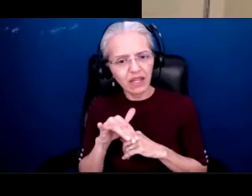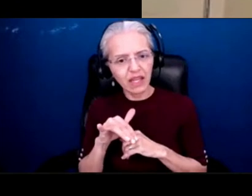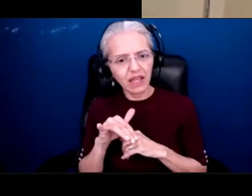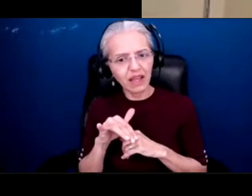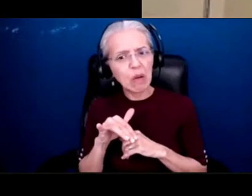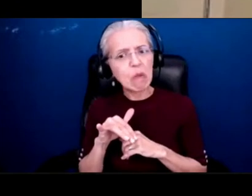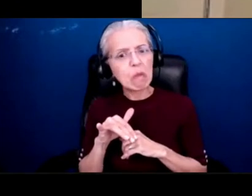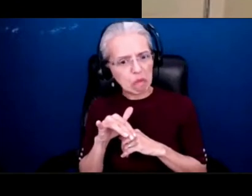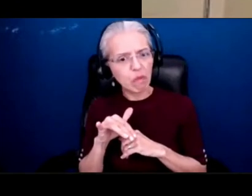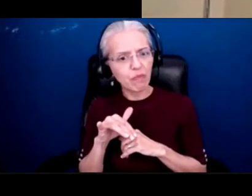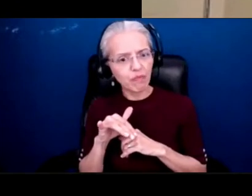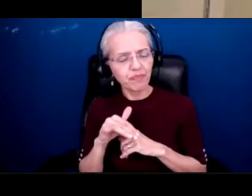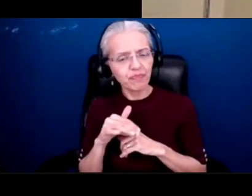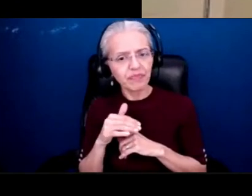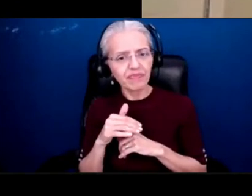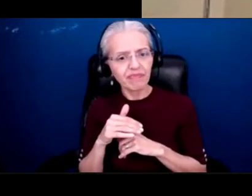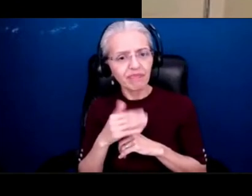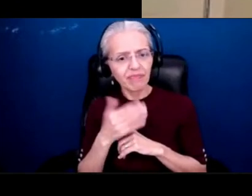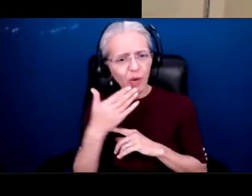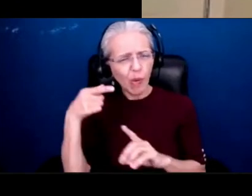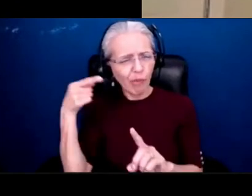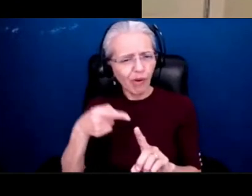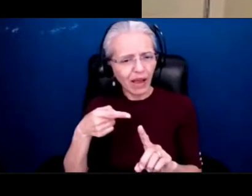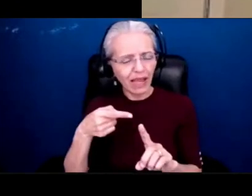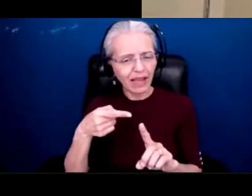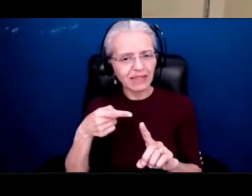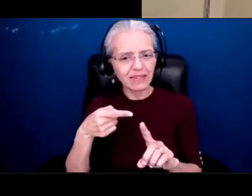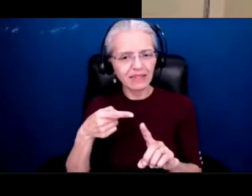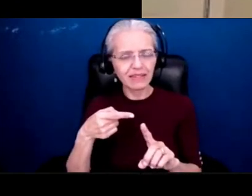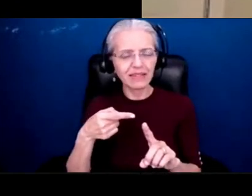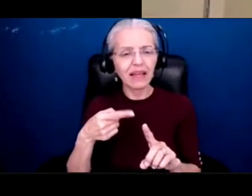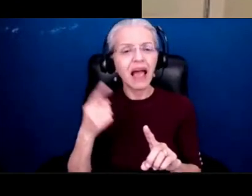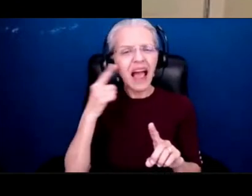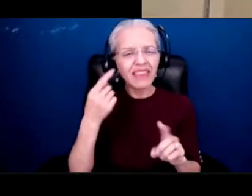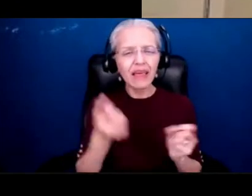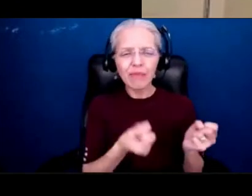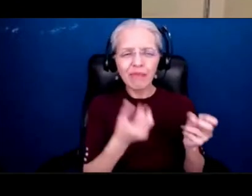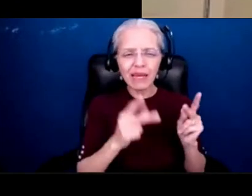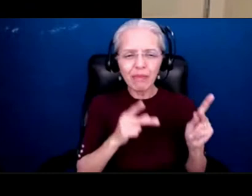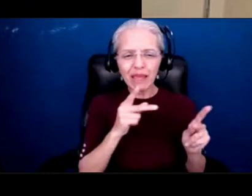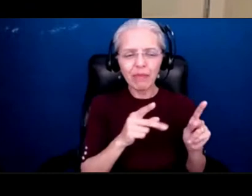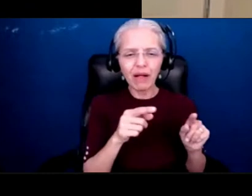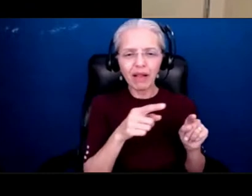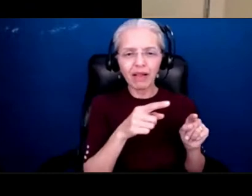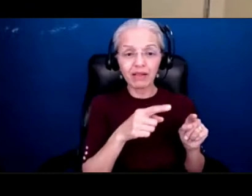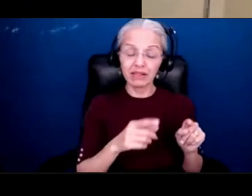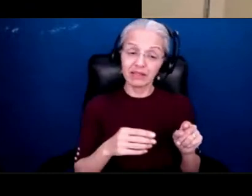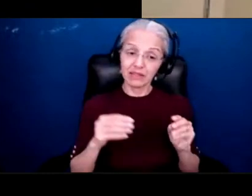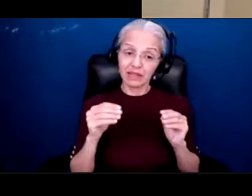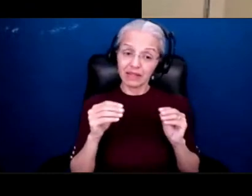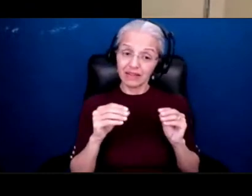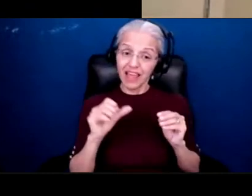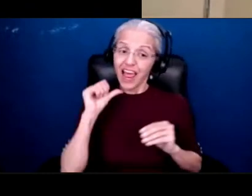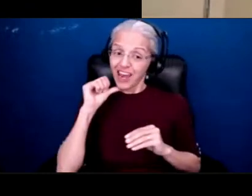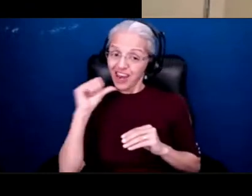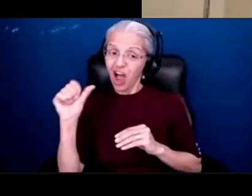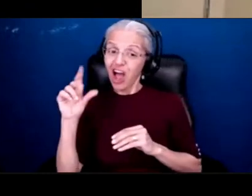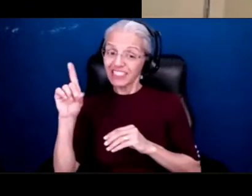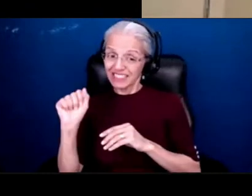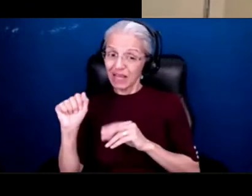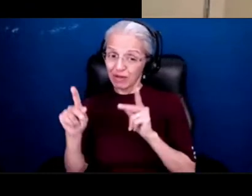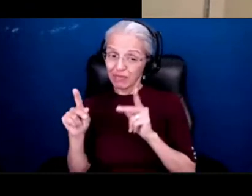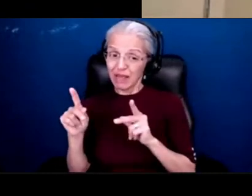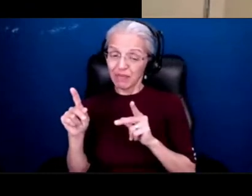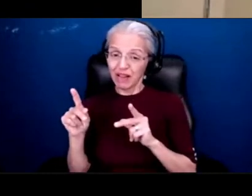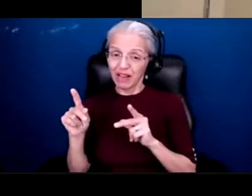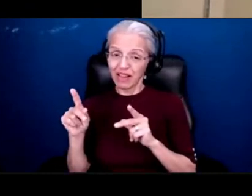revolutionary in a lot of ways. Yes, I think for a lot of people, especially not disabled people, you